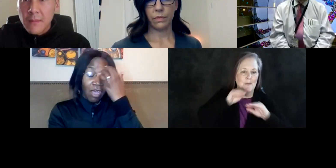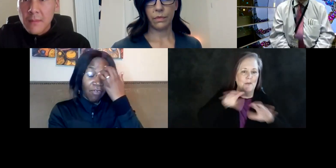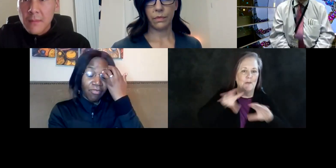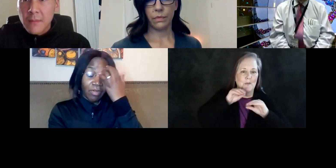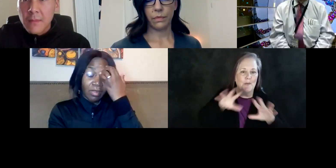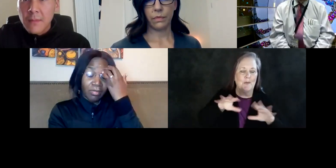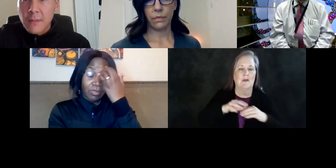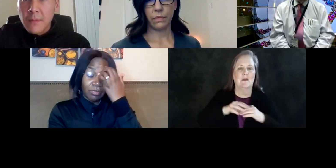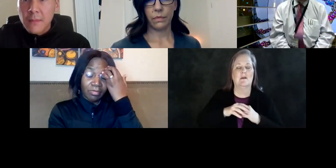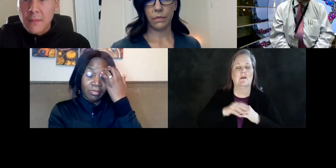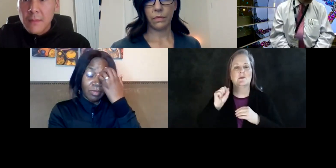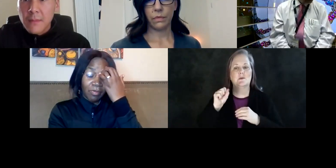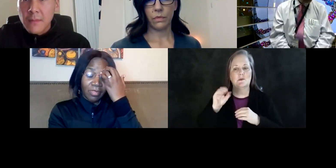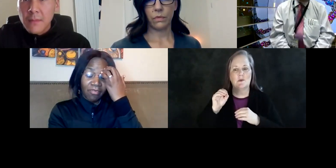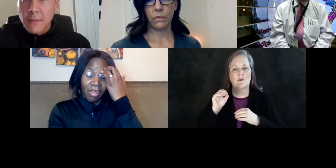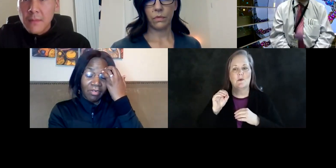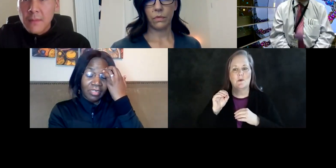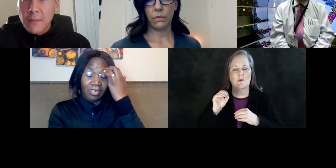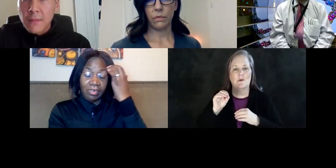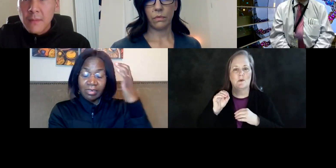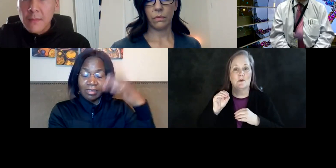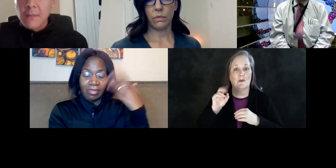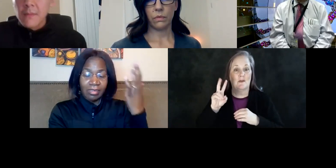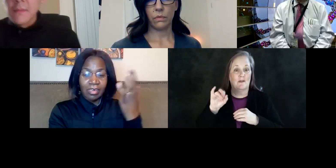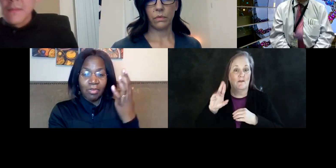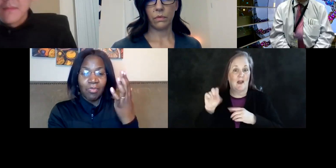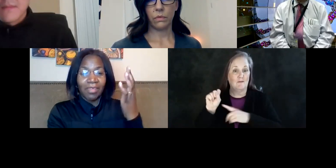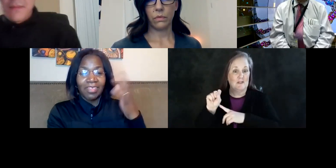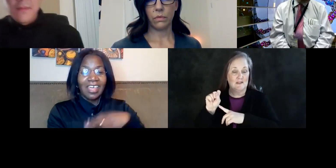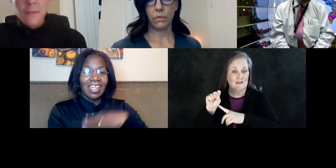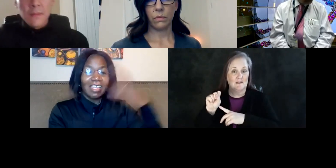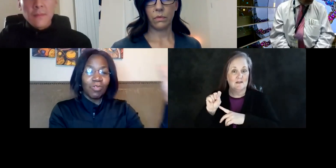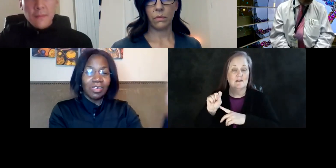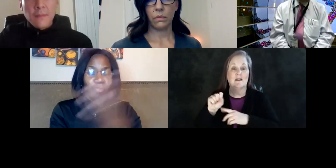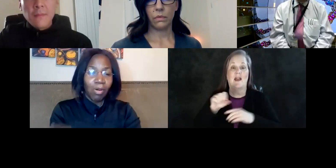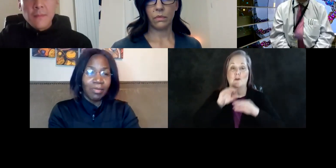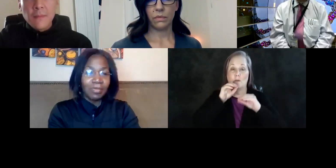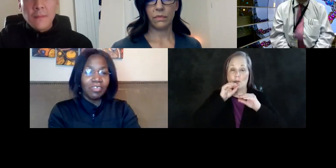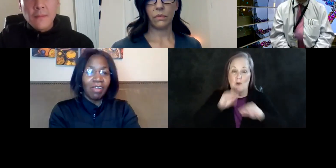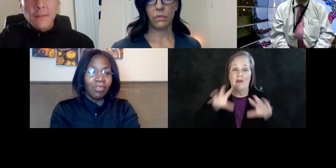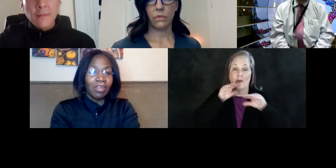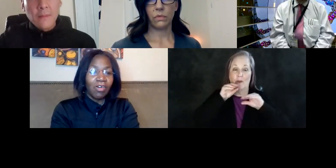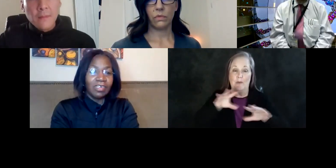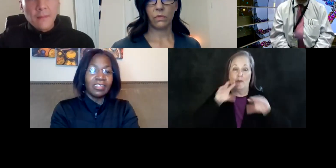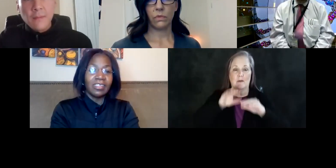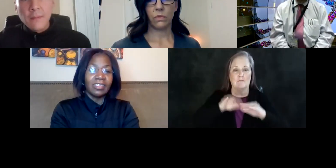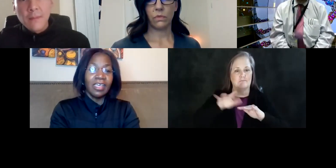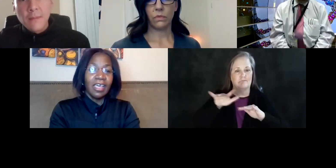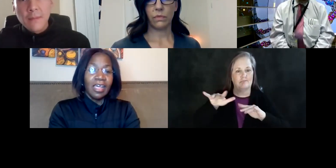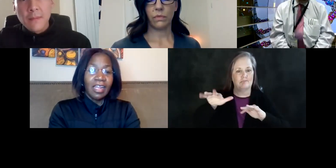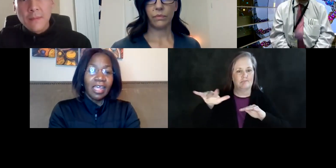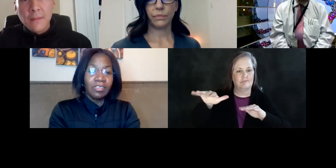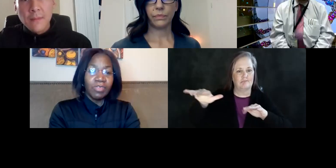if you have the virus in your breath, it would probably travel a longer